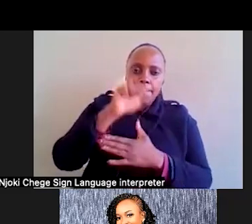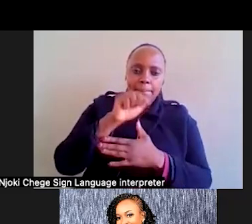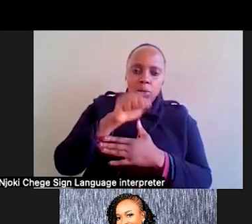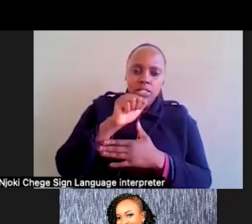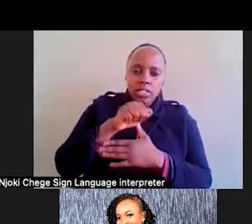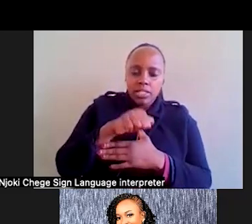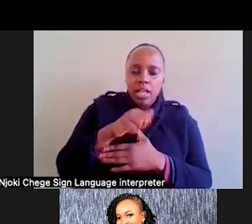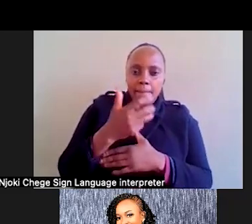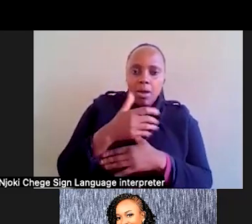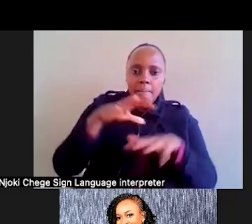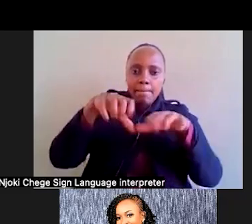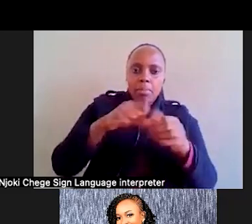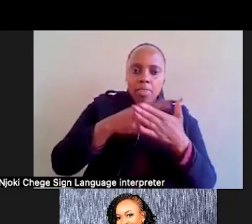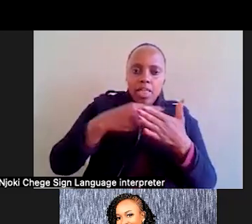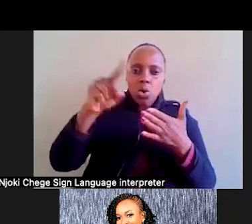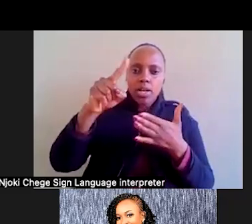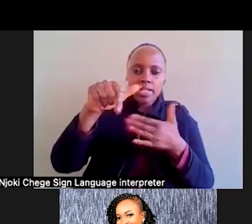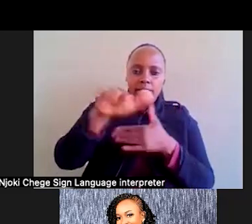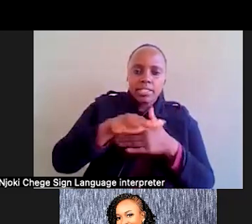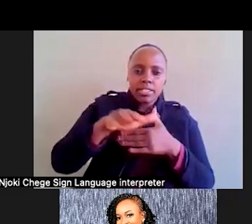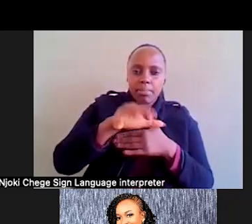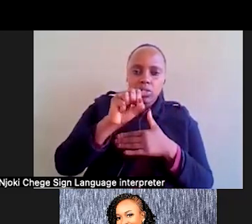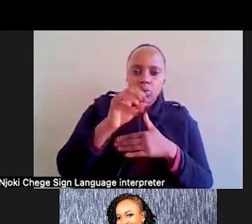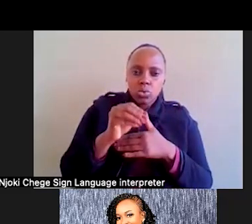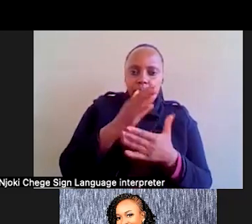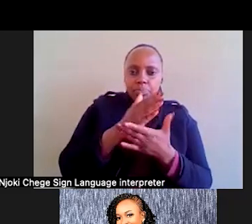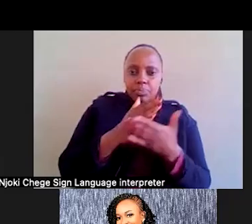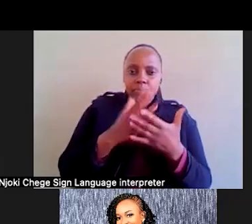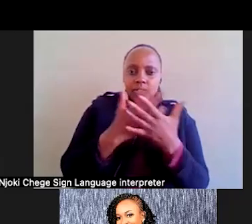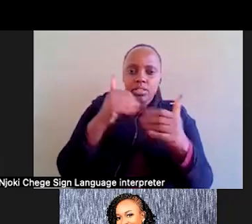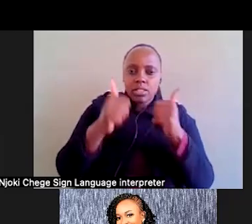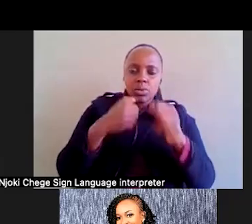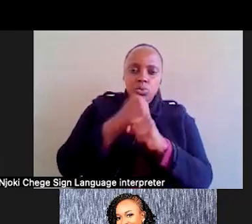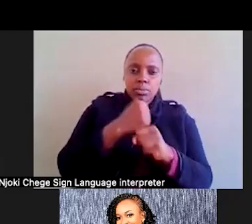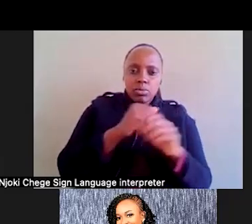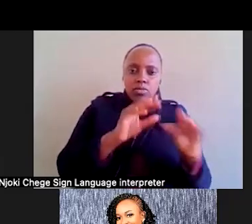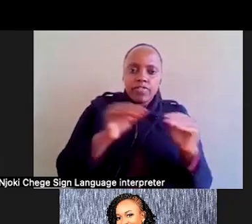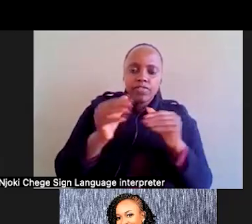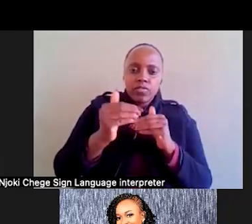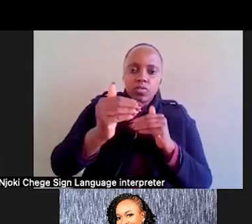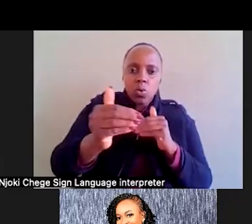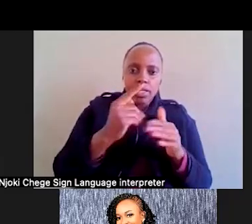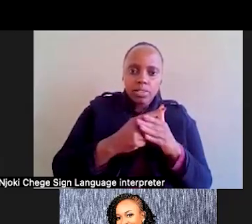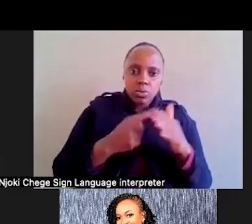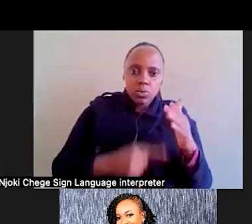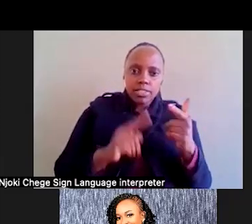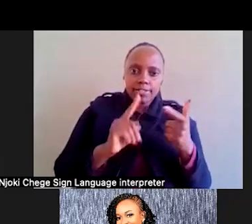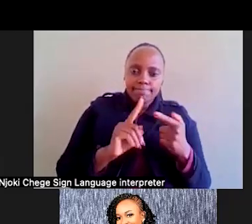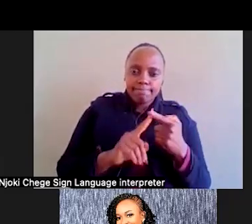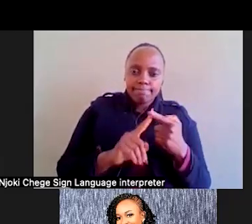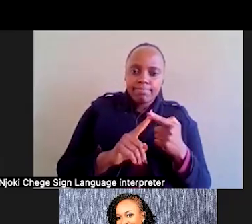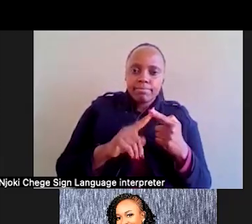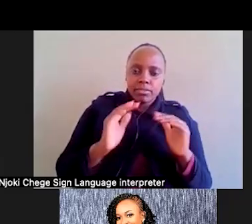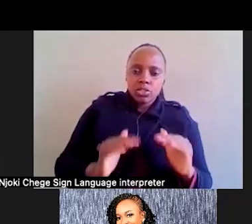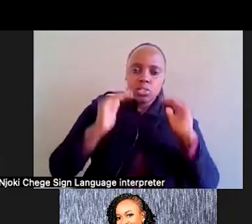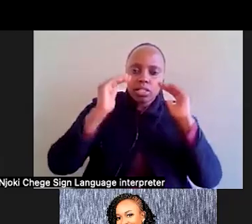take their rightful places. So some of the things that we carry forward will be to scale